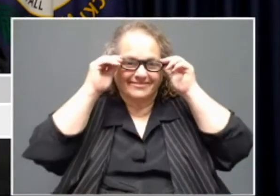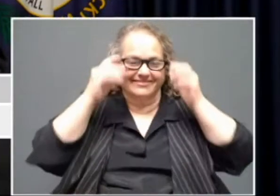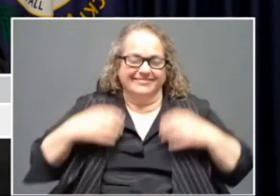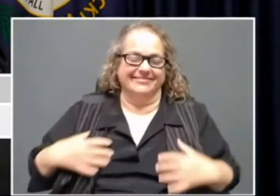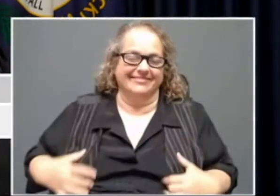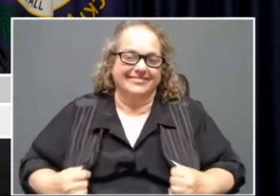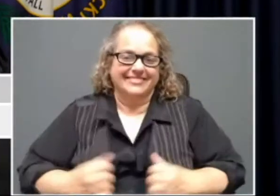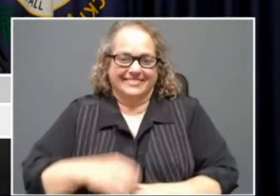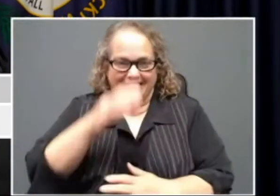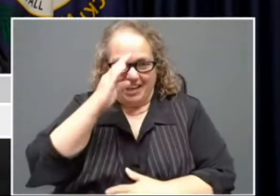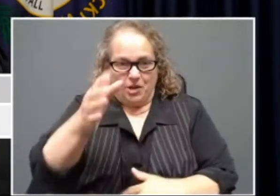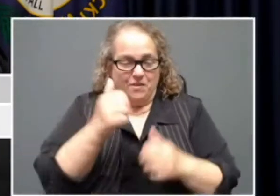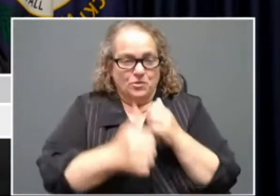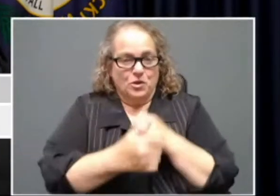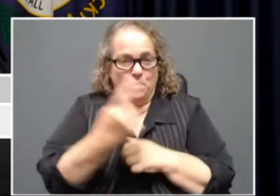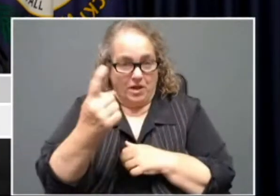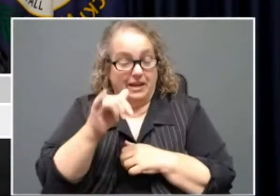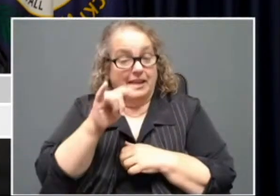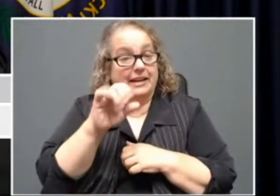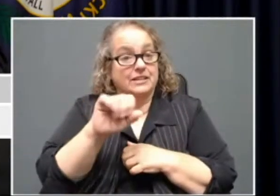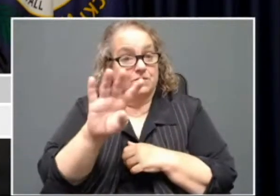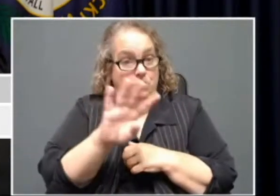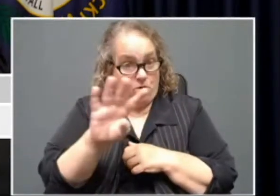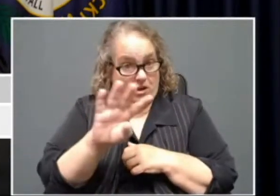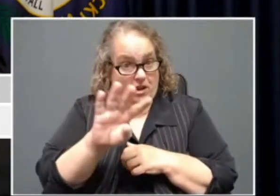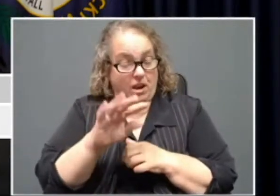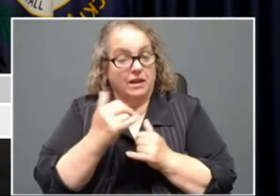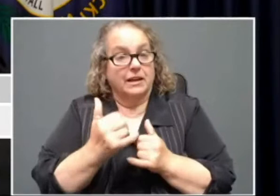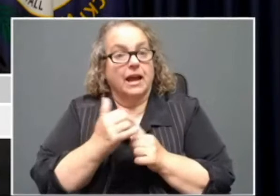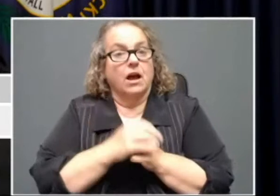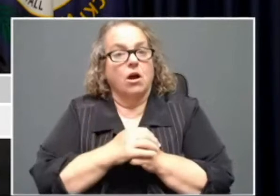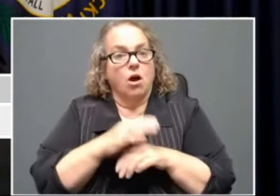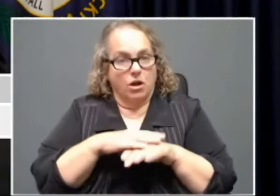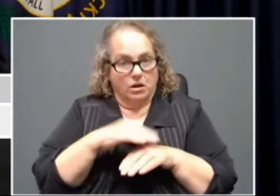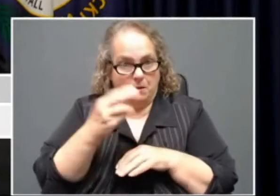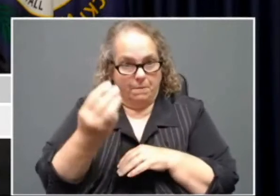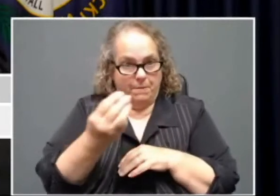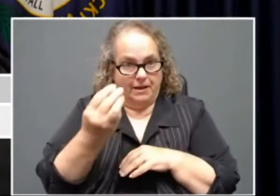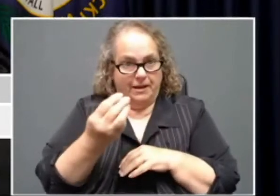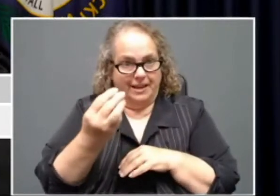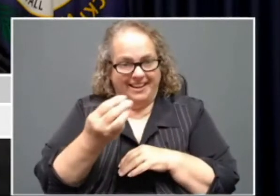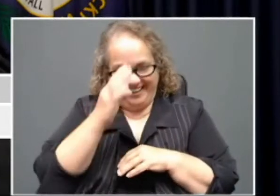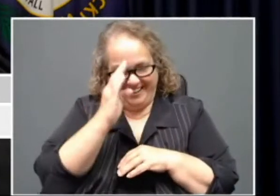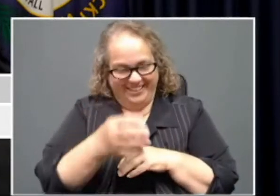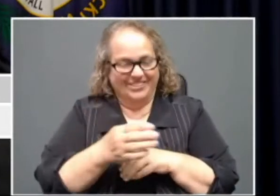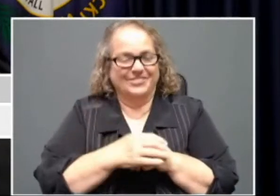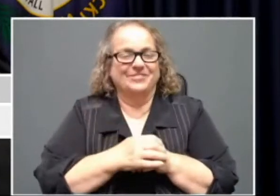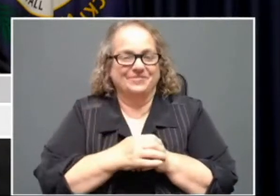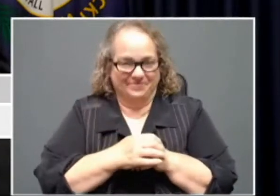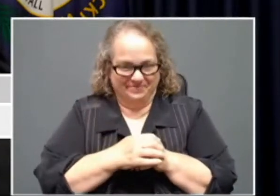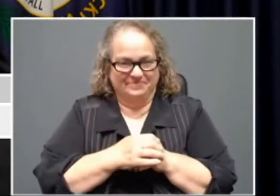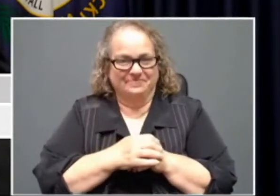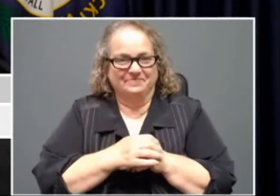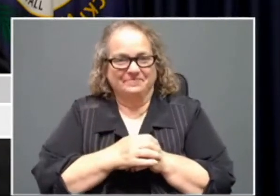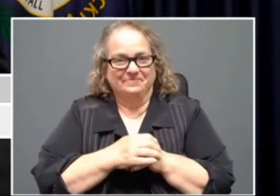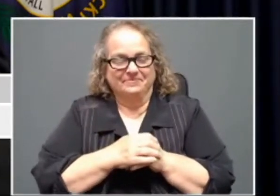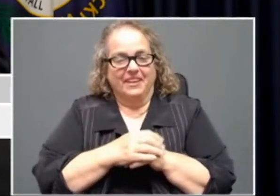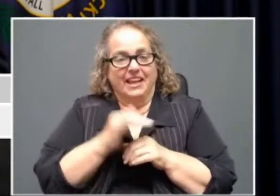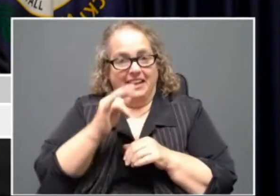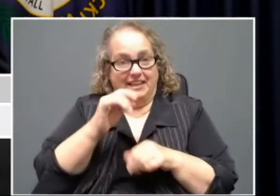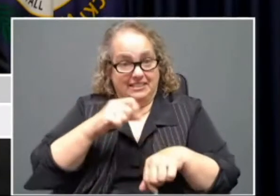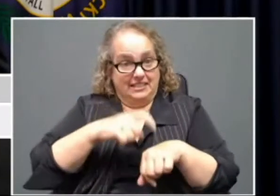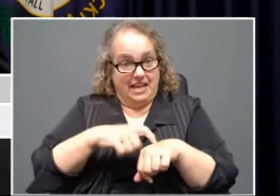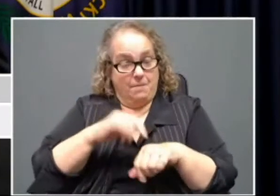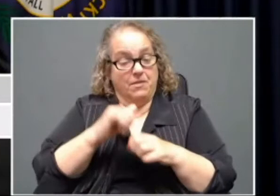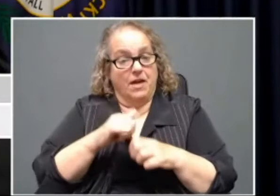Hey, everybody. It is 4 o'clock on Monday. Hey, Virginia. It's a time that we come together,